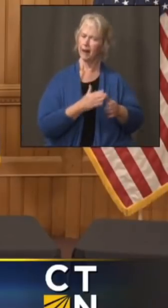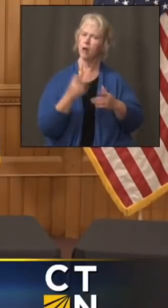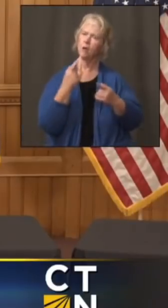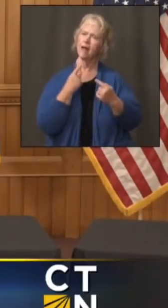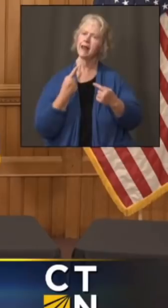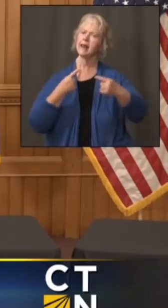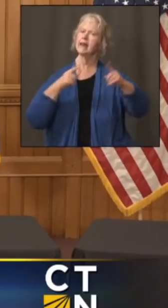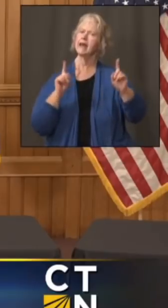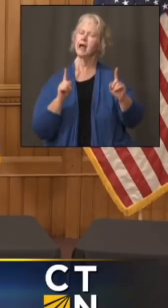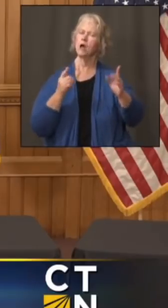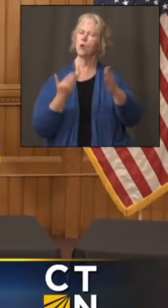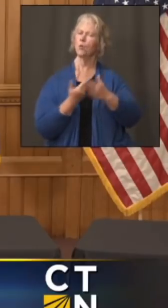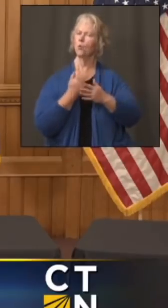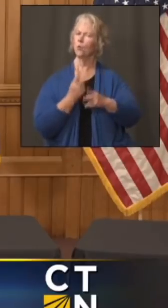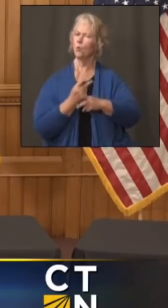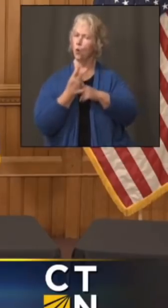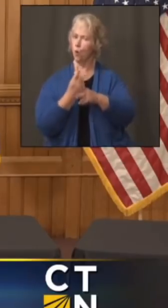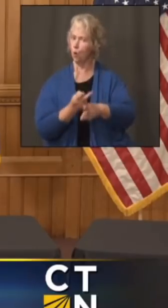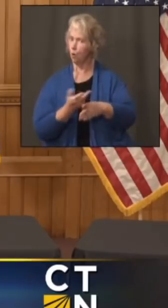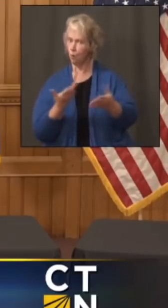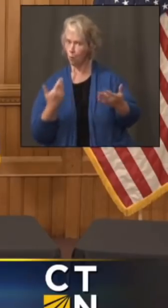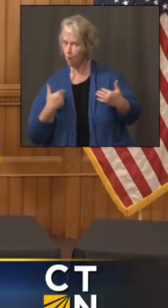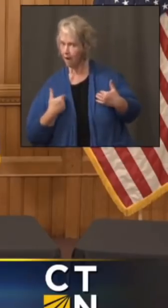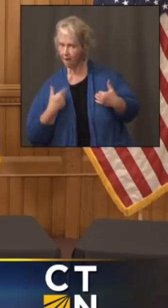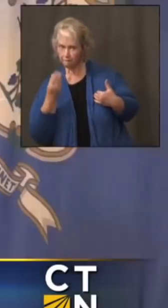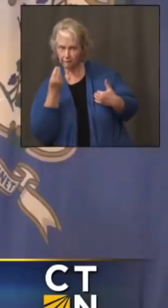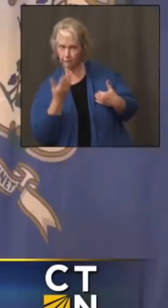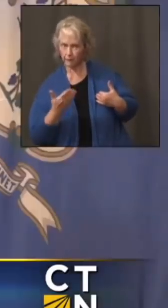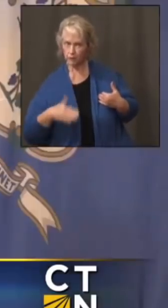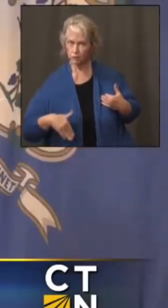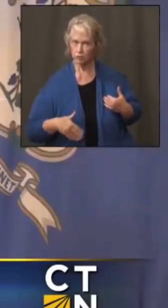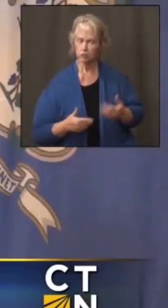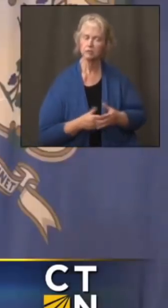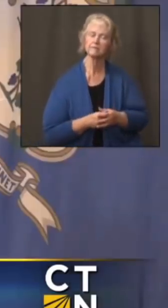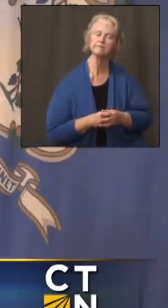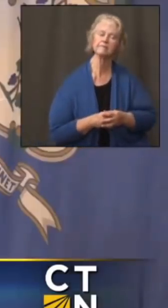information about new loans. Is there any details about that now?